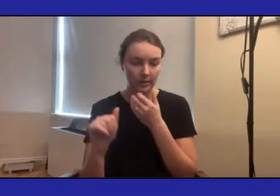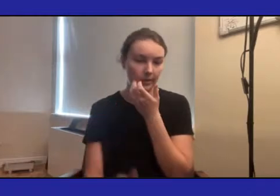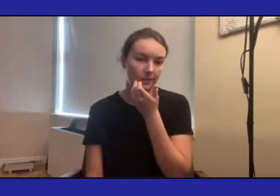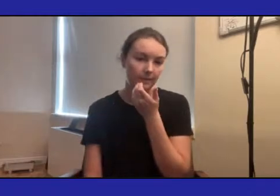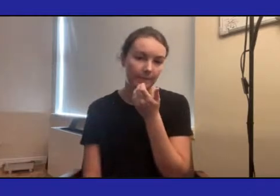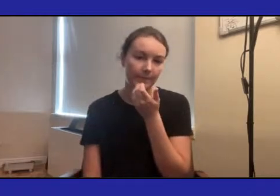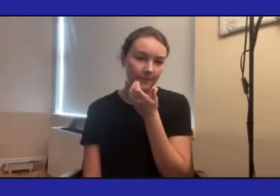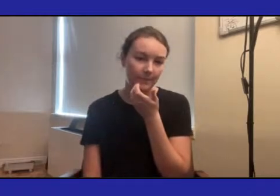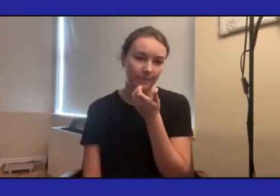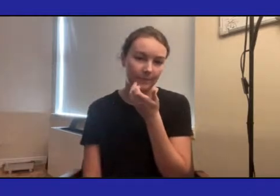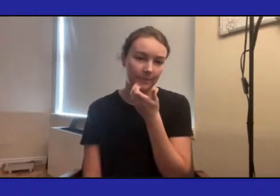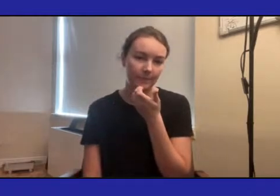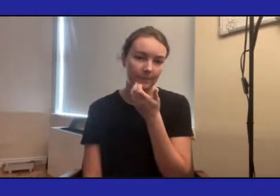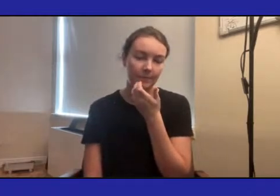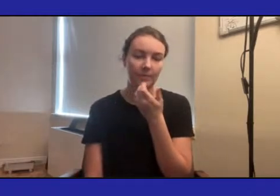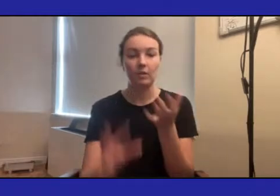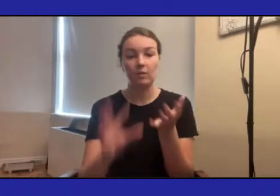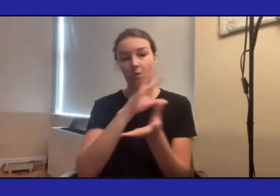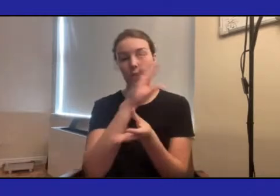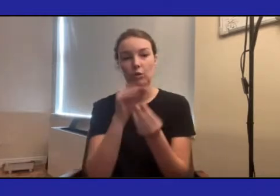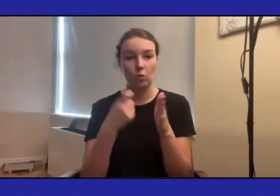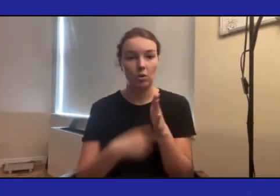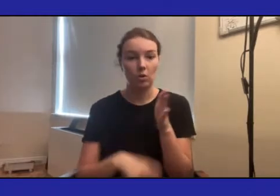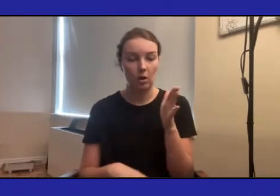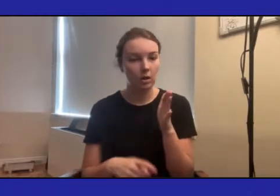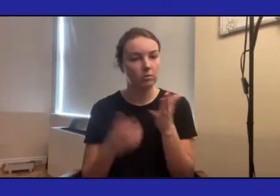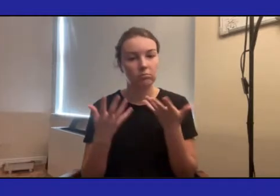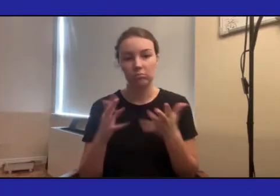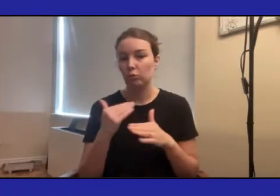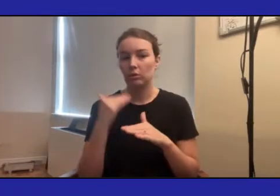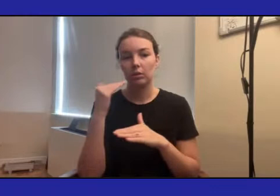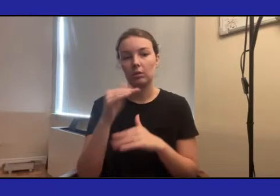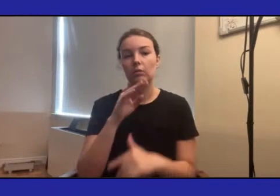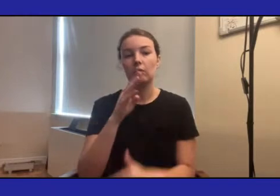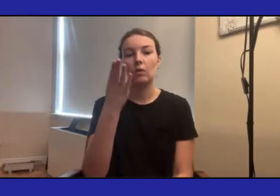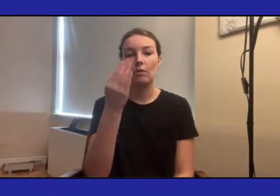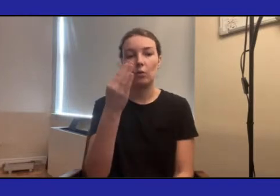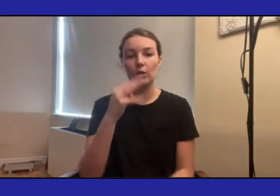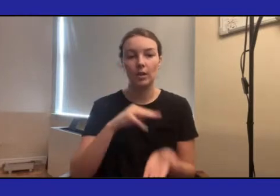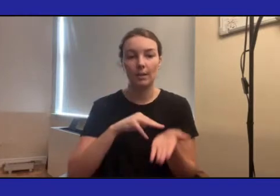$1,277,956 to bring the total cost not to exceed